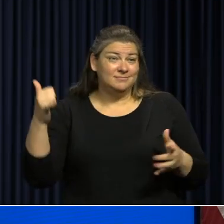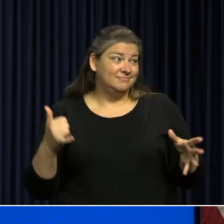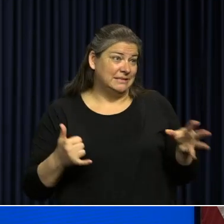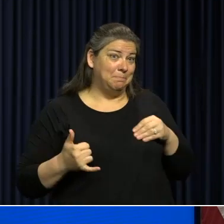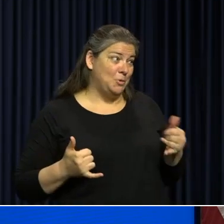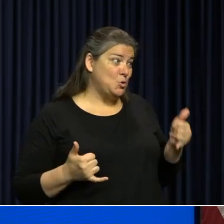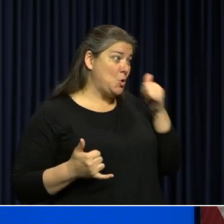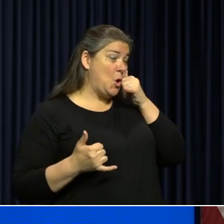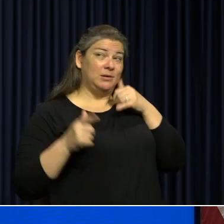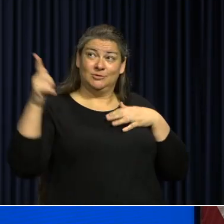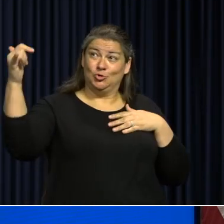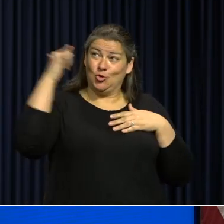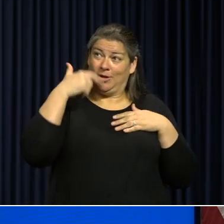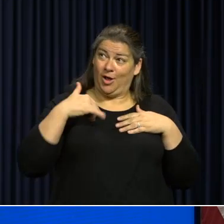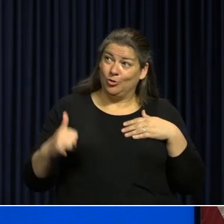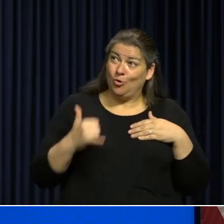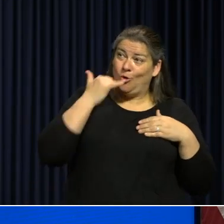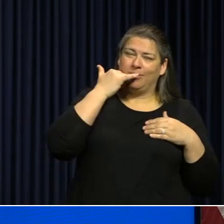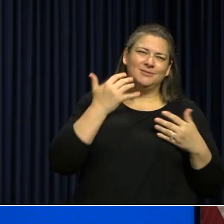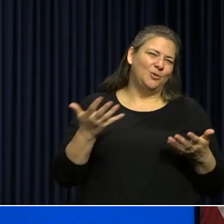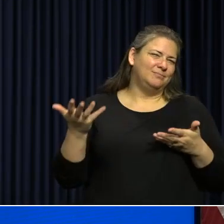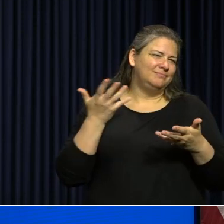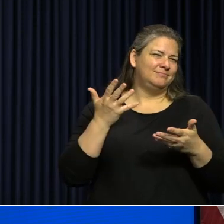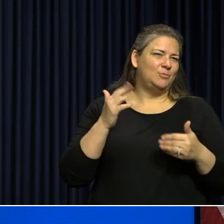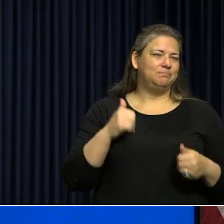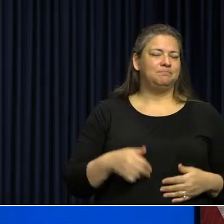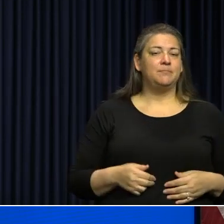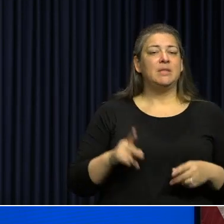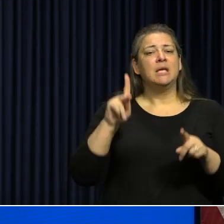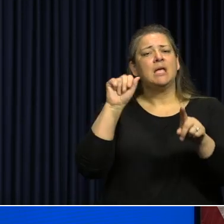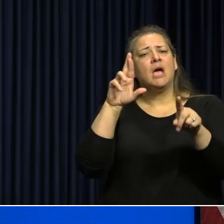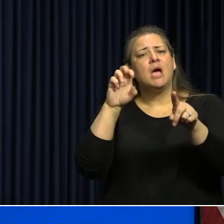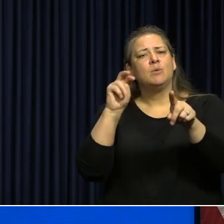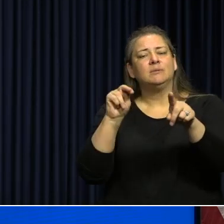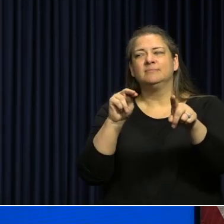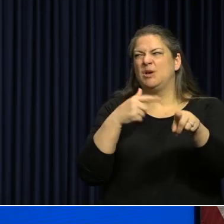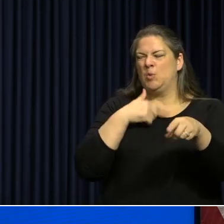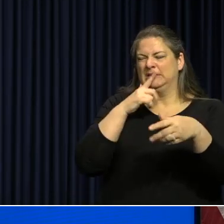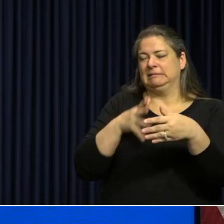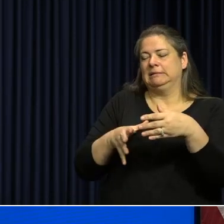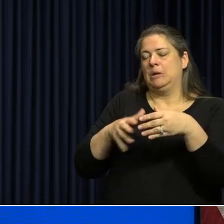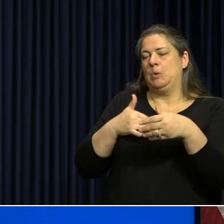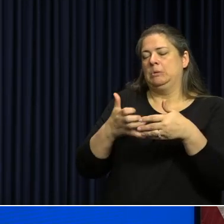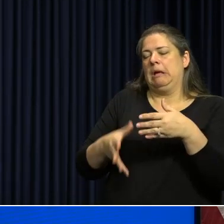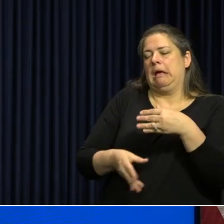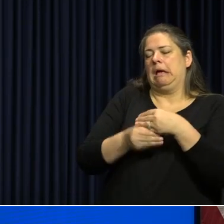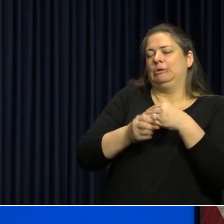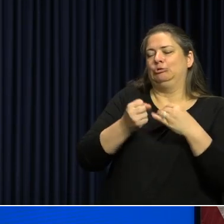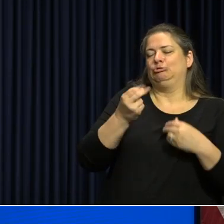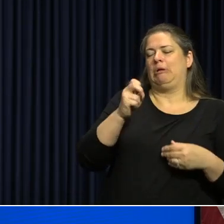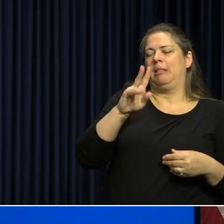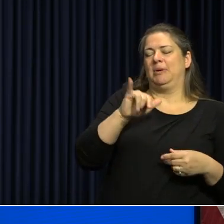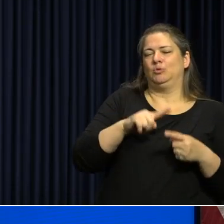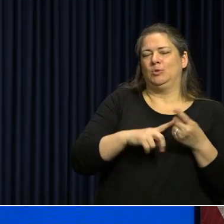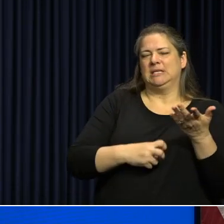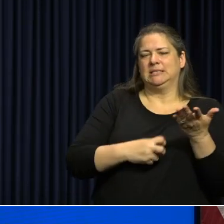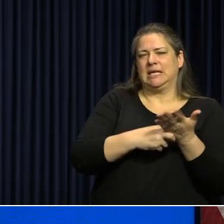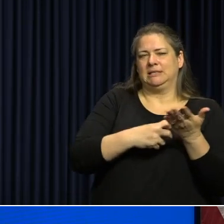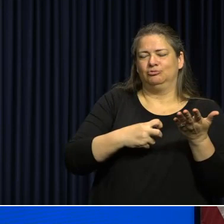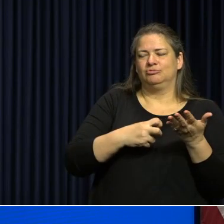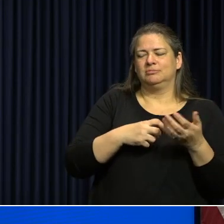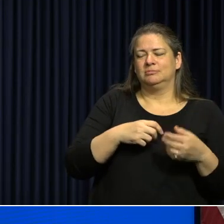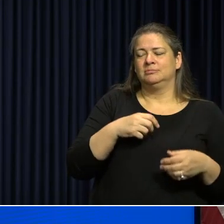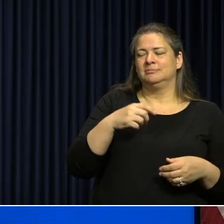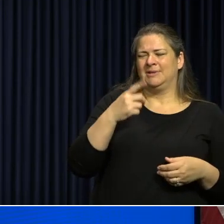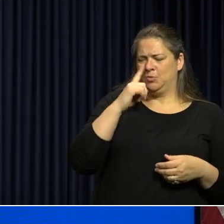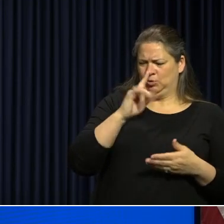I've taken his. Karen. Kind of piggybacking on Shelby and to the citations. It's been 2 weeks since, I